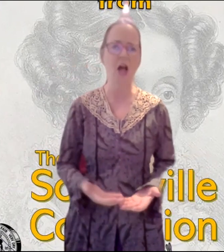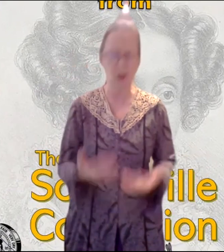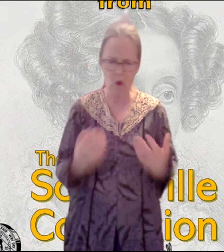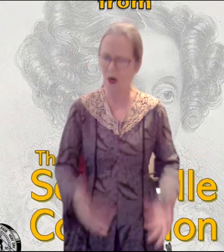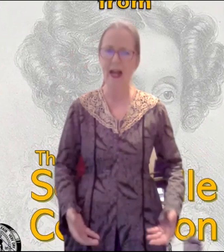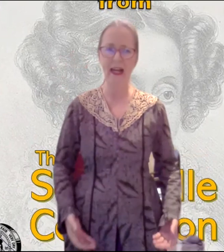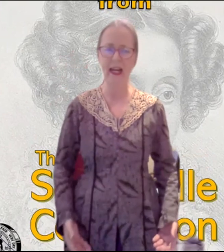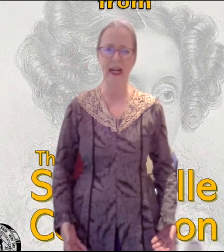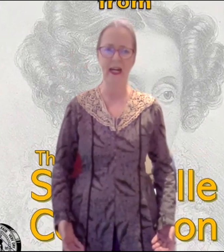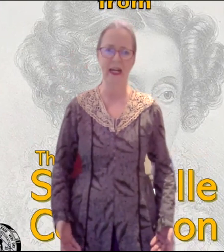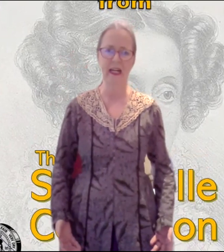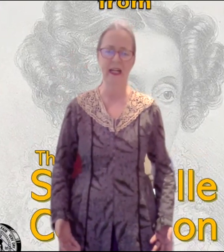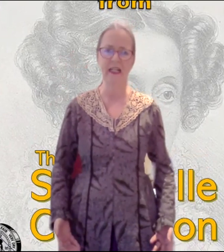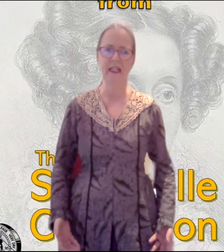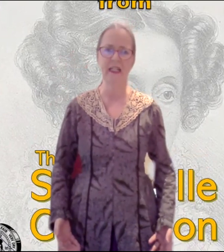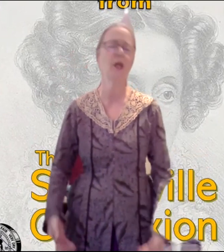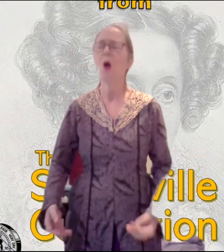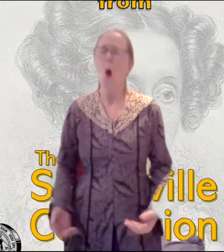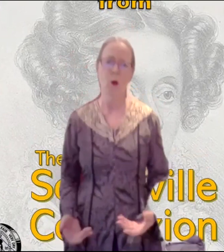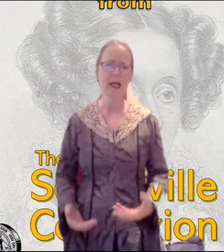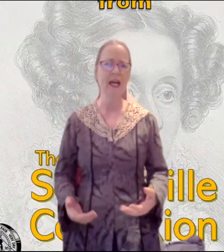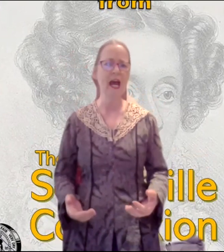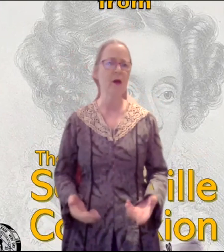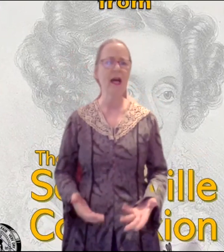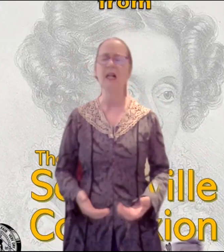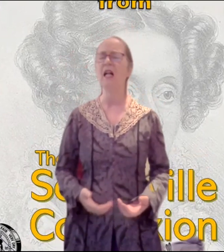tectonics wait for no woman.